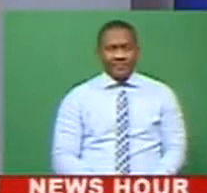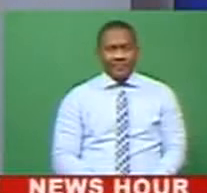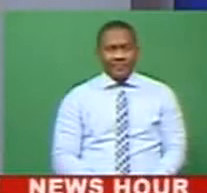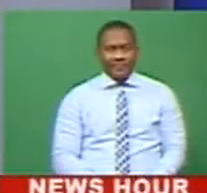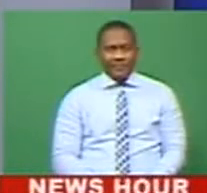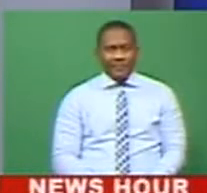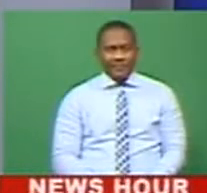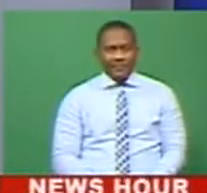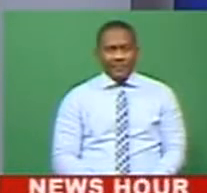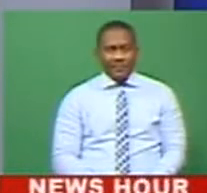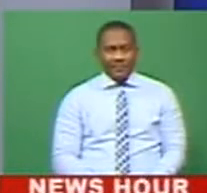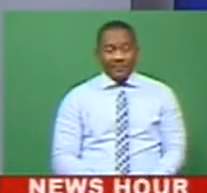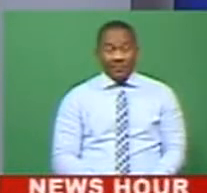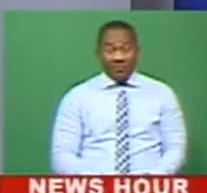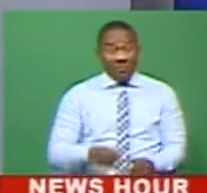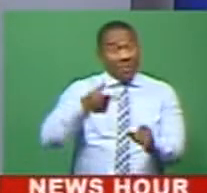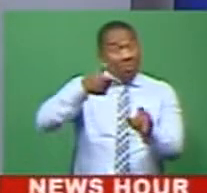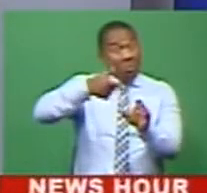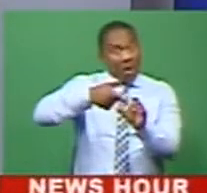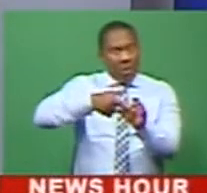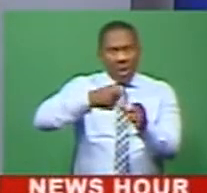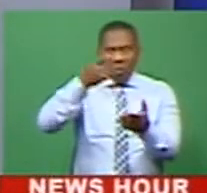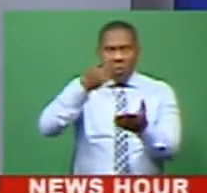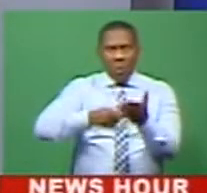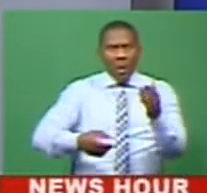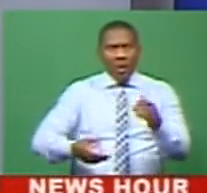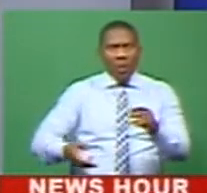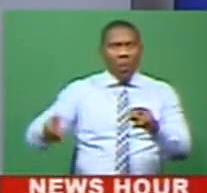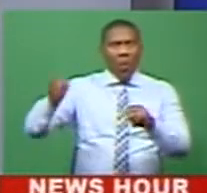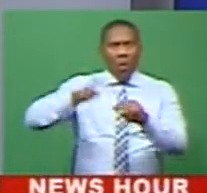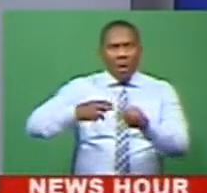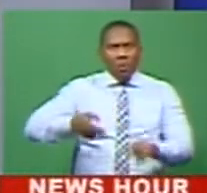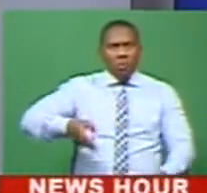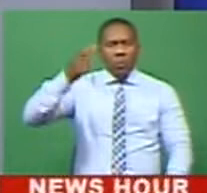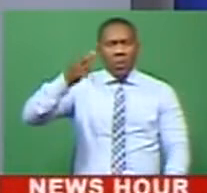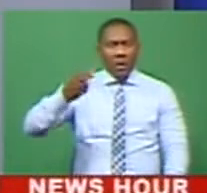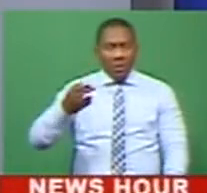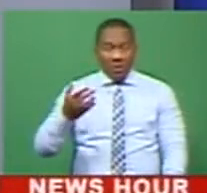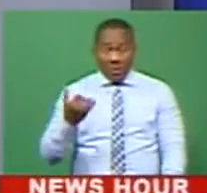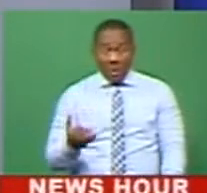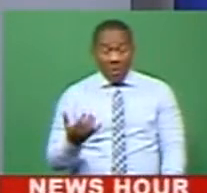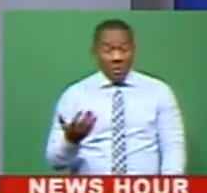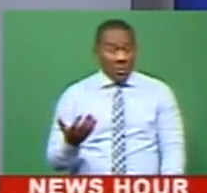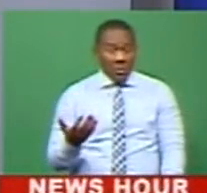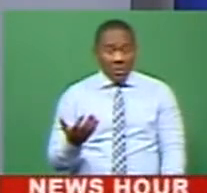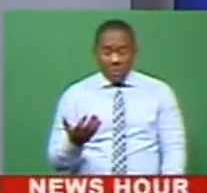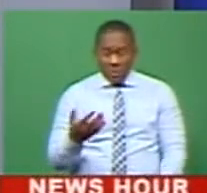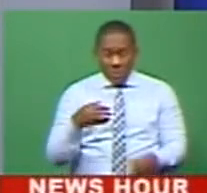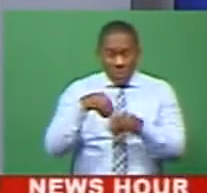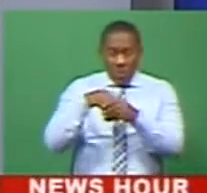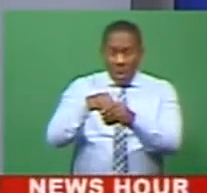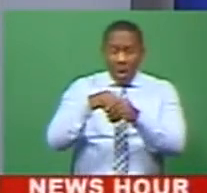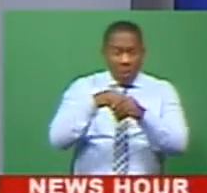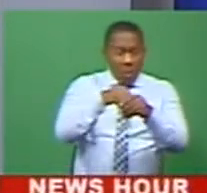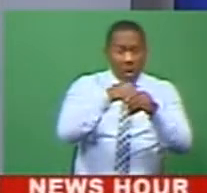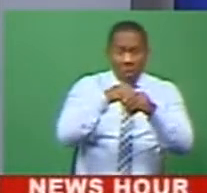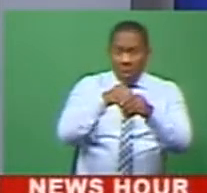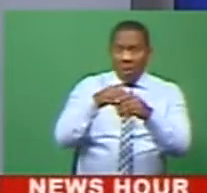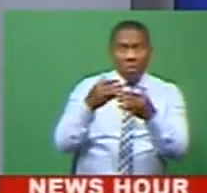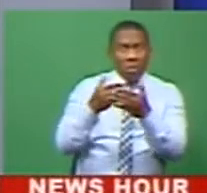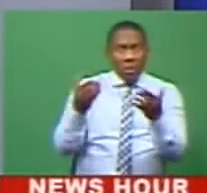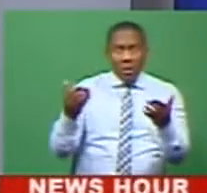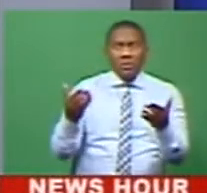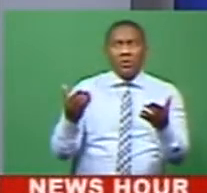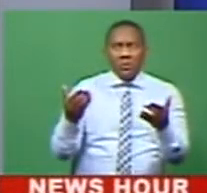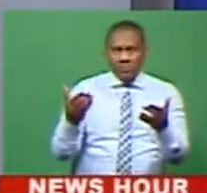The increase in the price of fuel in the country has begun taking its toll on businesses. The cost of transporting goods to the market has also